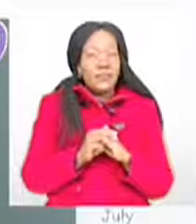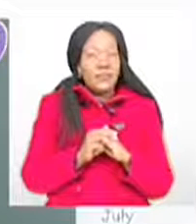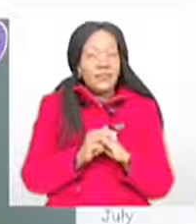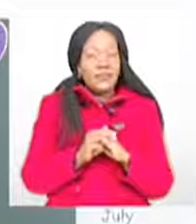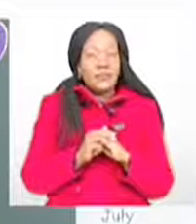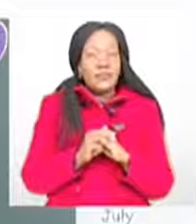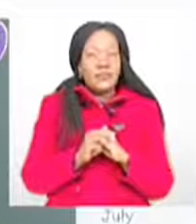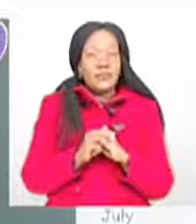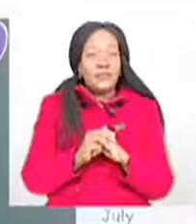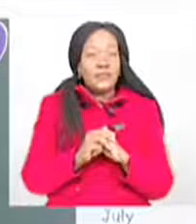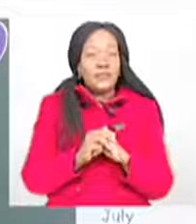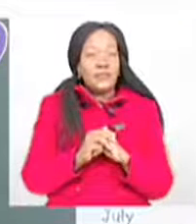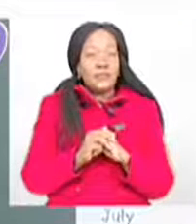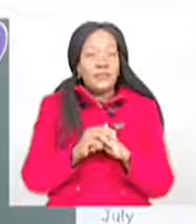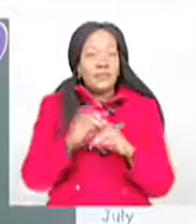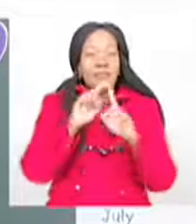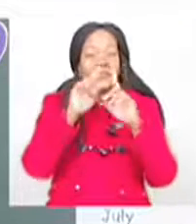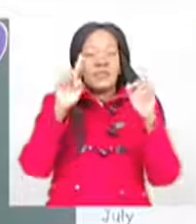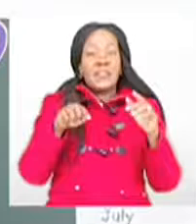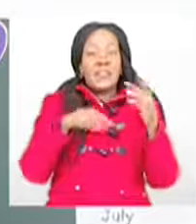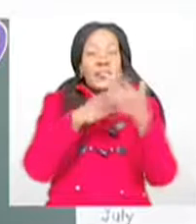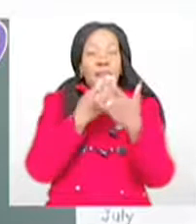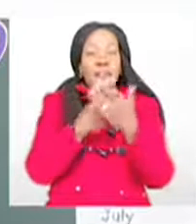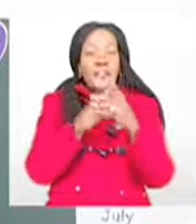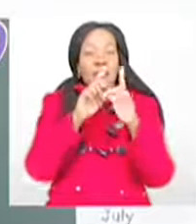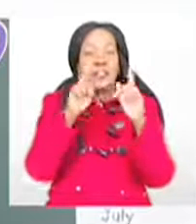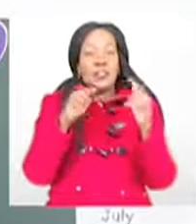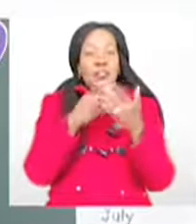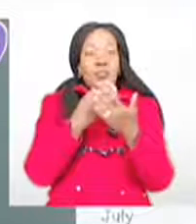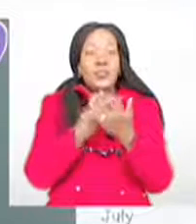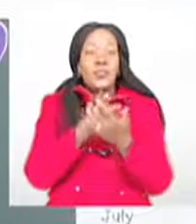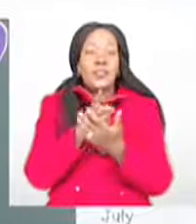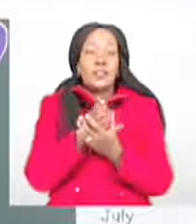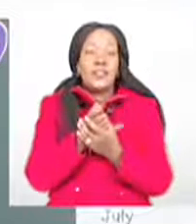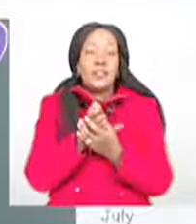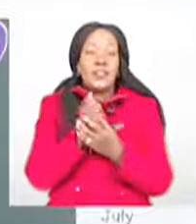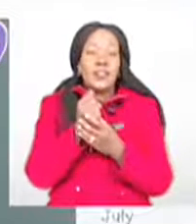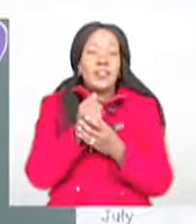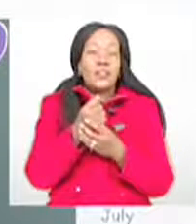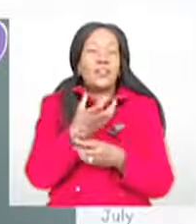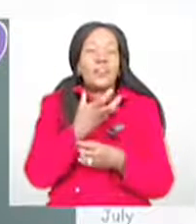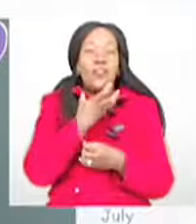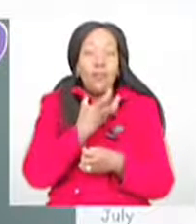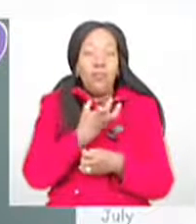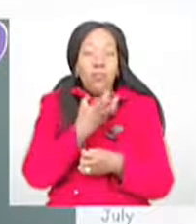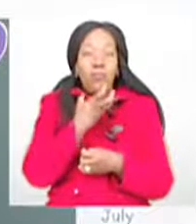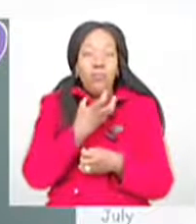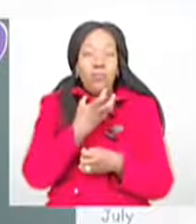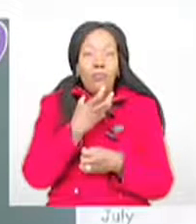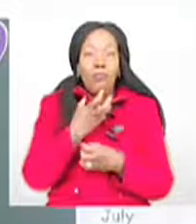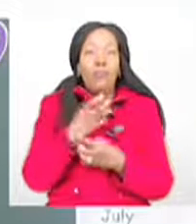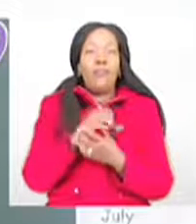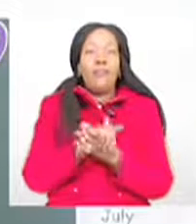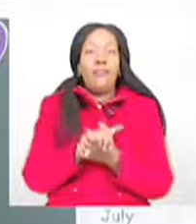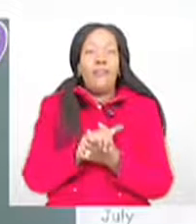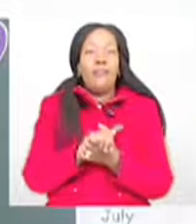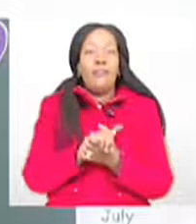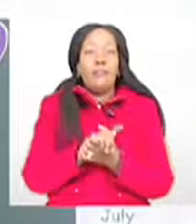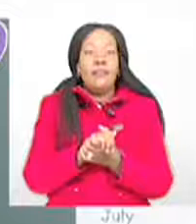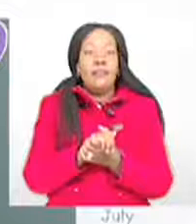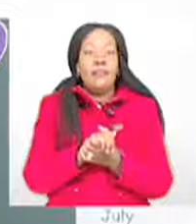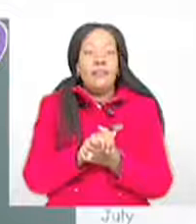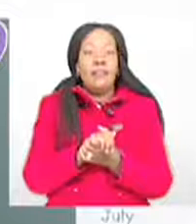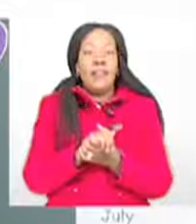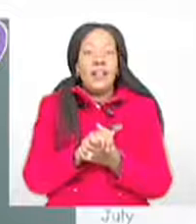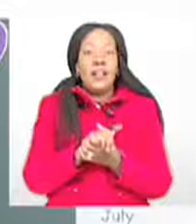Let's look at the picture on the board. I have a frog and